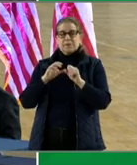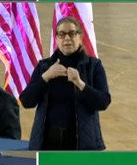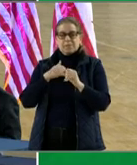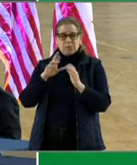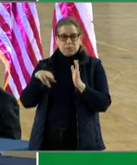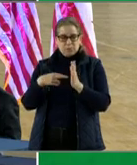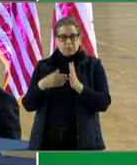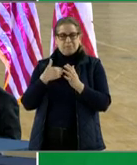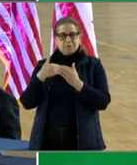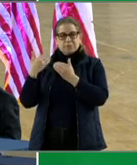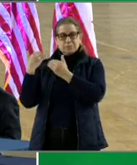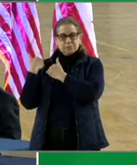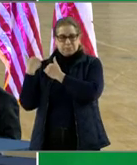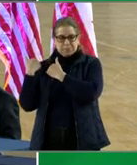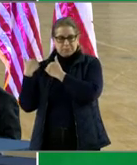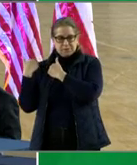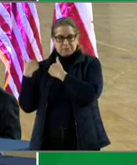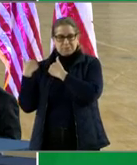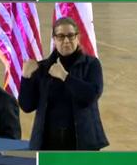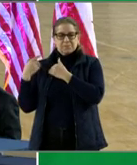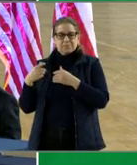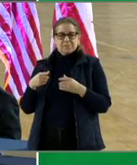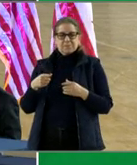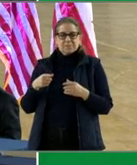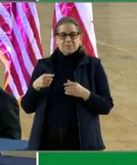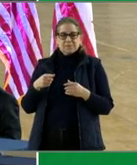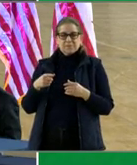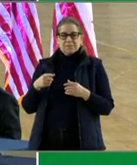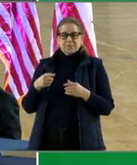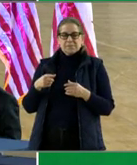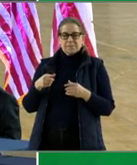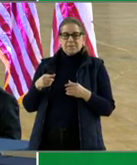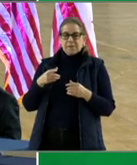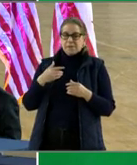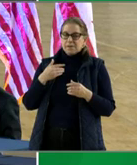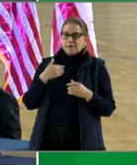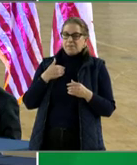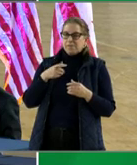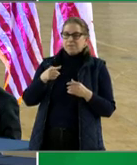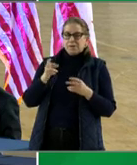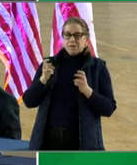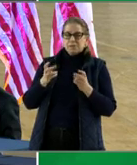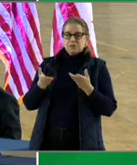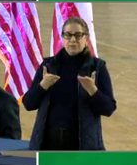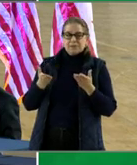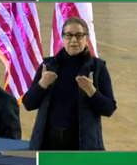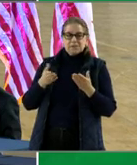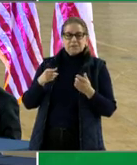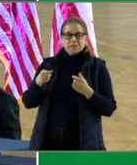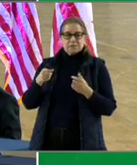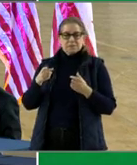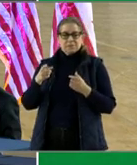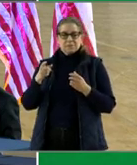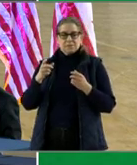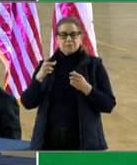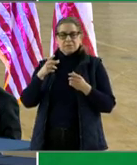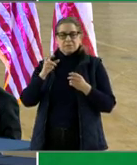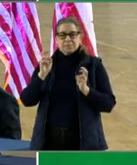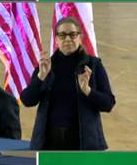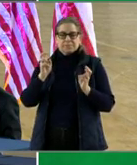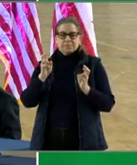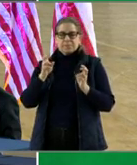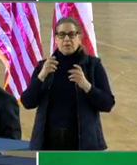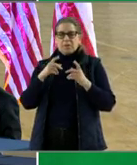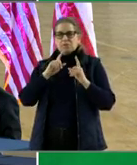privileged to be public servants. And we're called on right now to respond to a global health pandemic. So